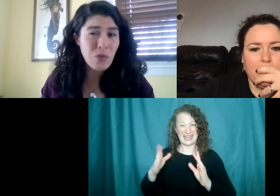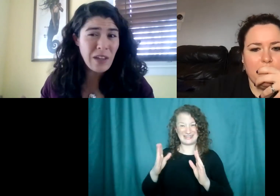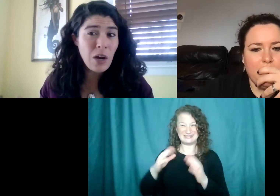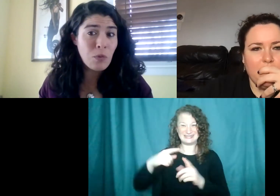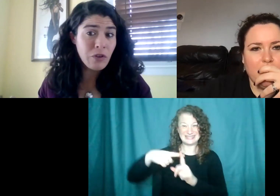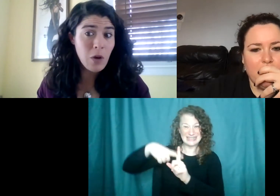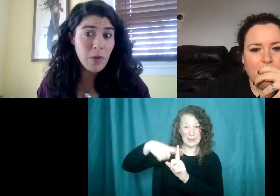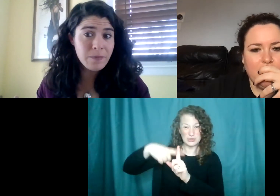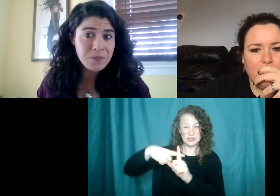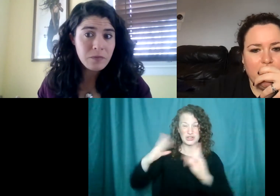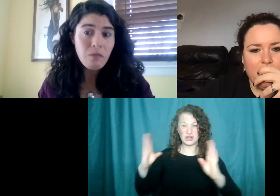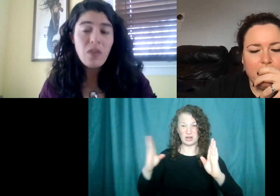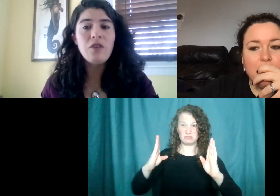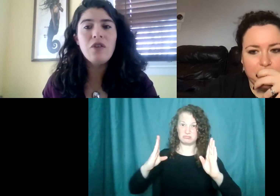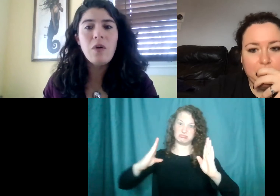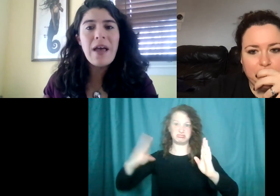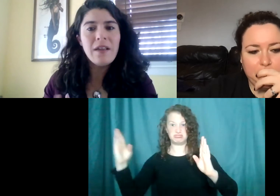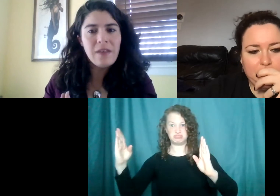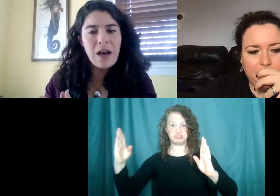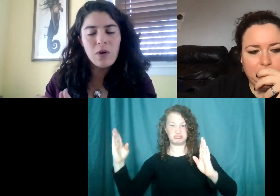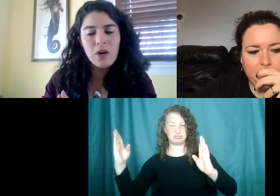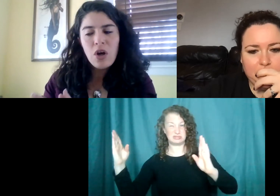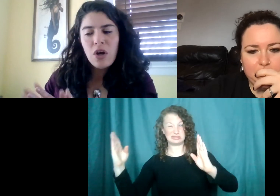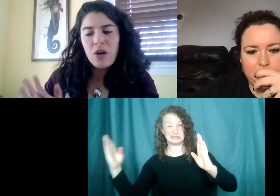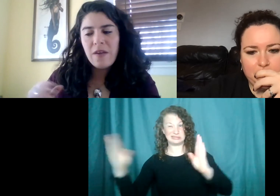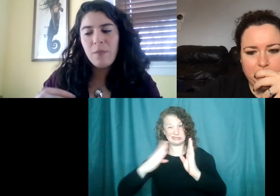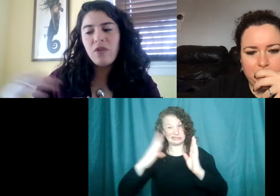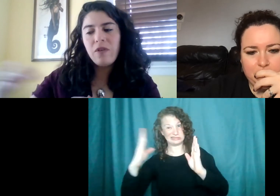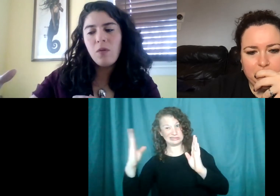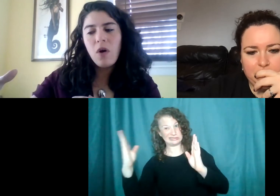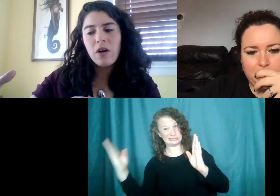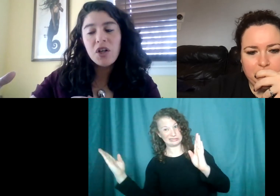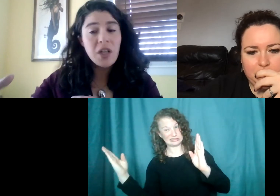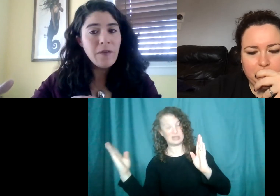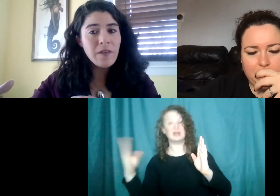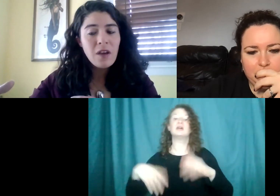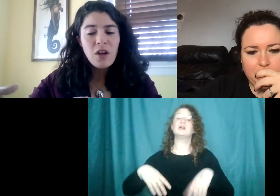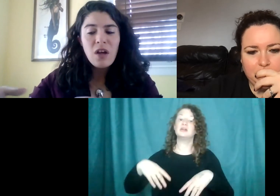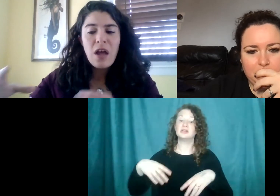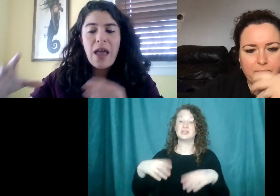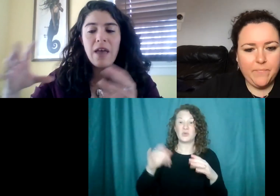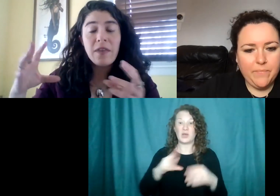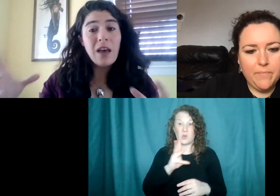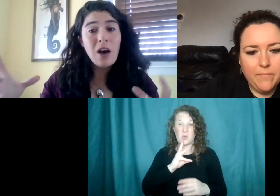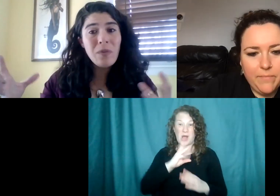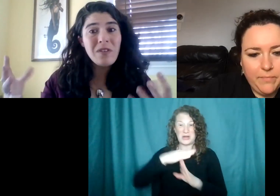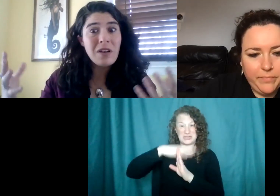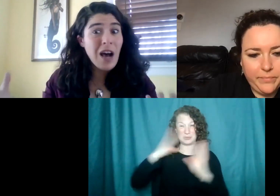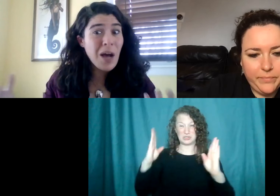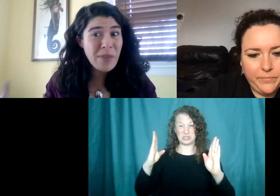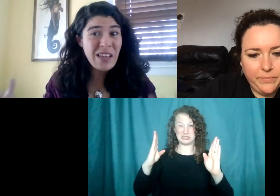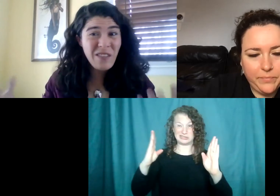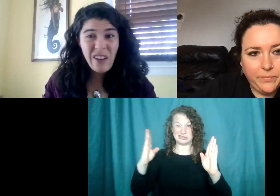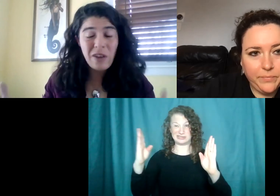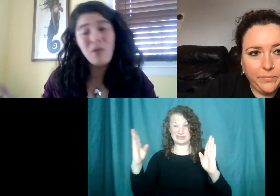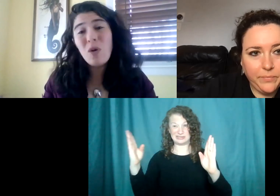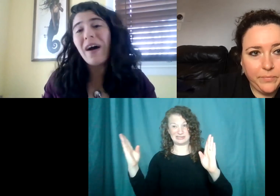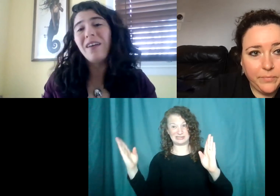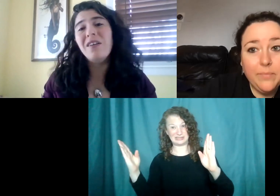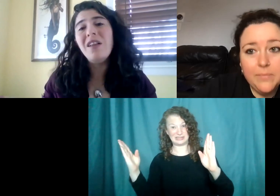ideal for the kelp to grow in. So as our temperature of our water shifts, and the kelps, not being